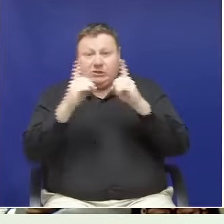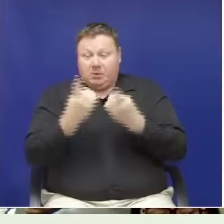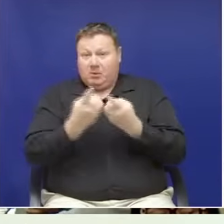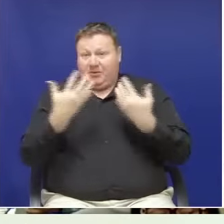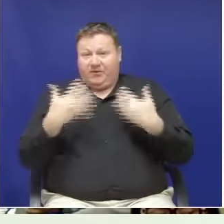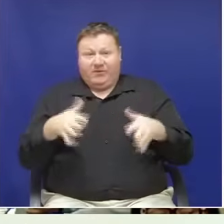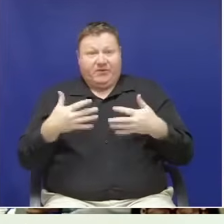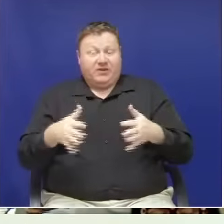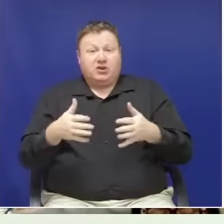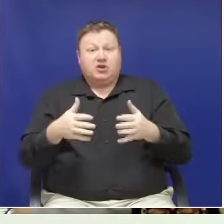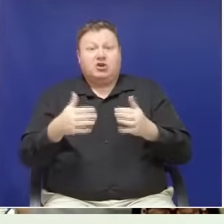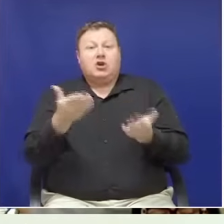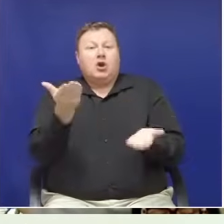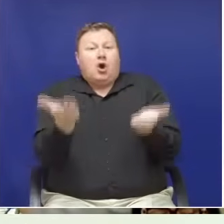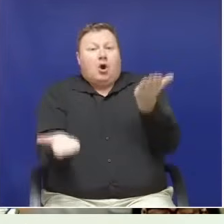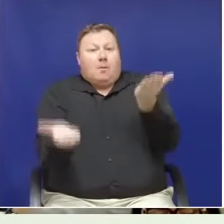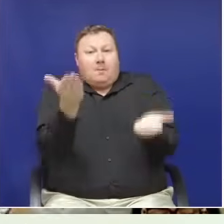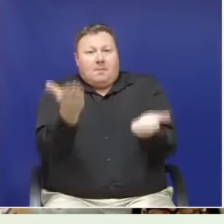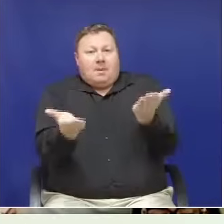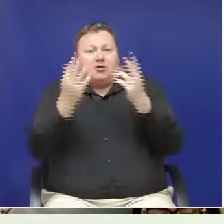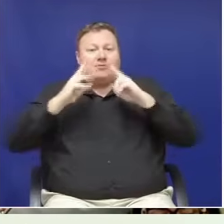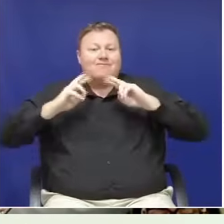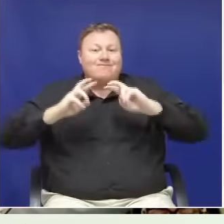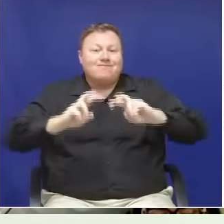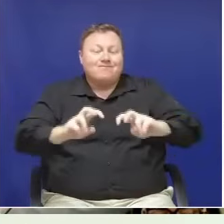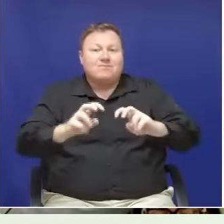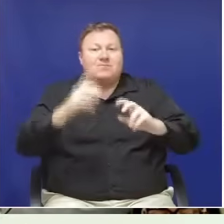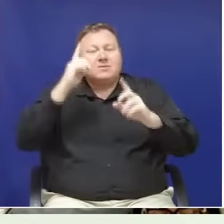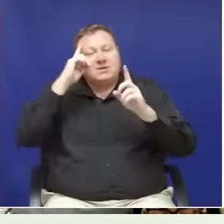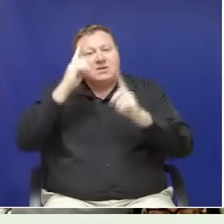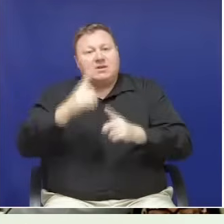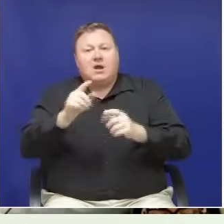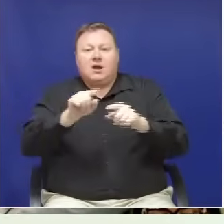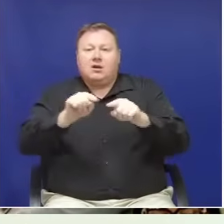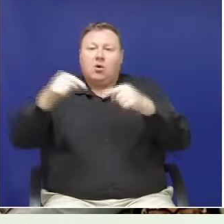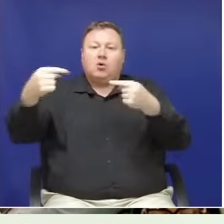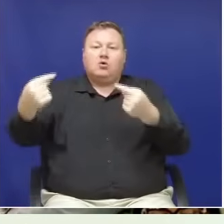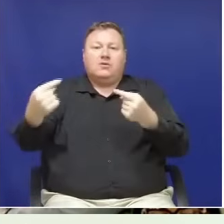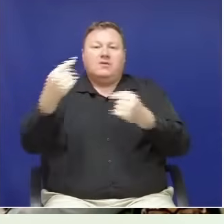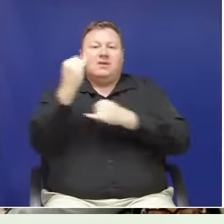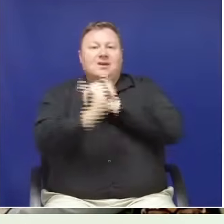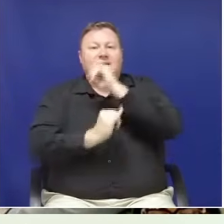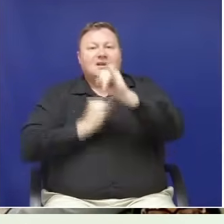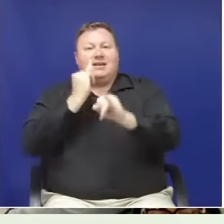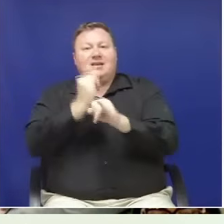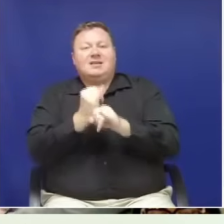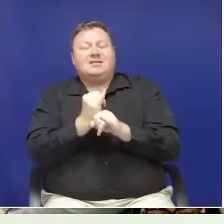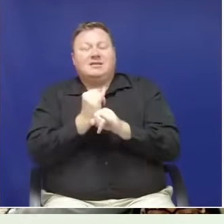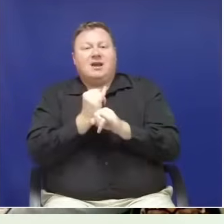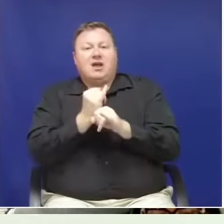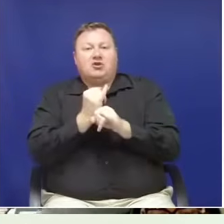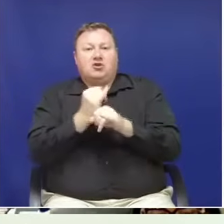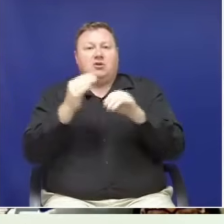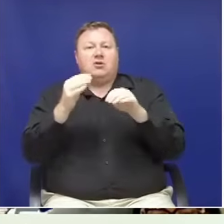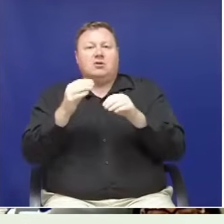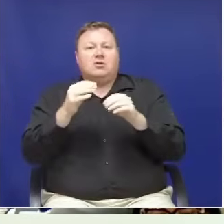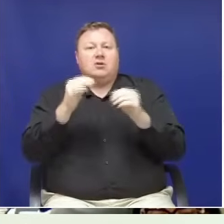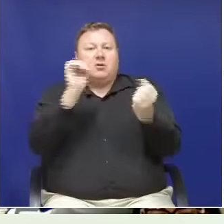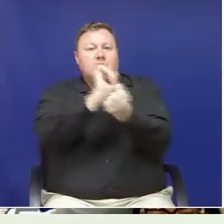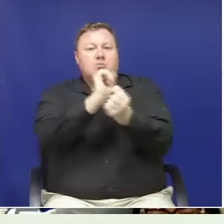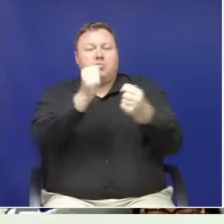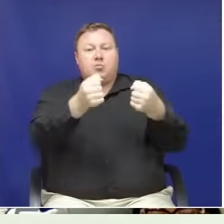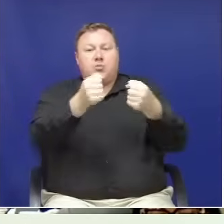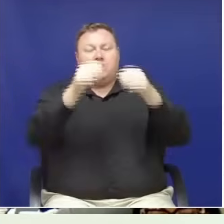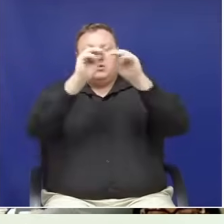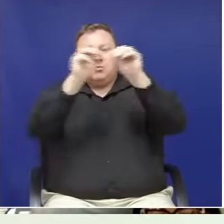any comparative studies and/or considered alternative international correctional models such as those utilised in the